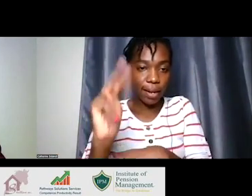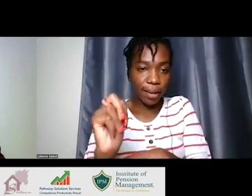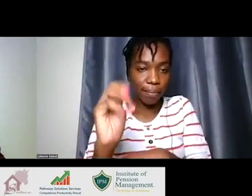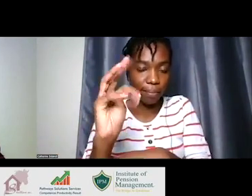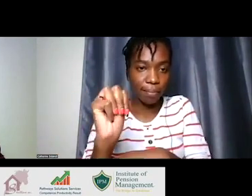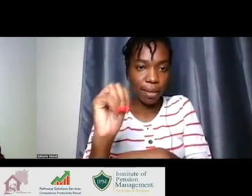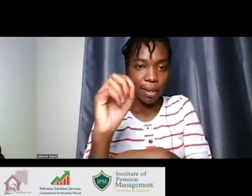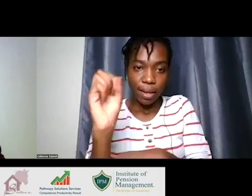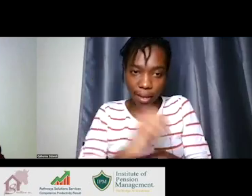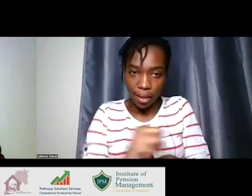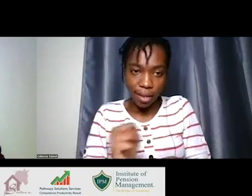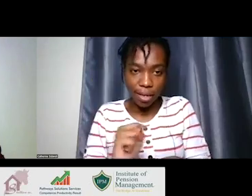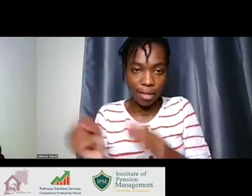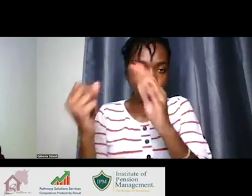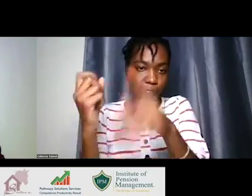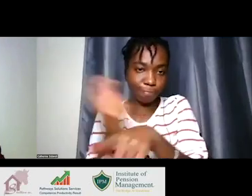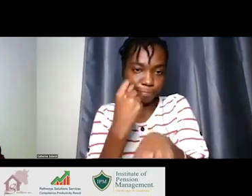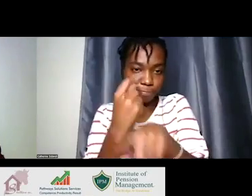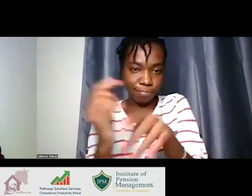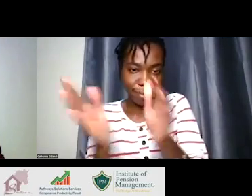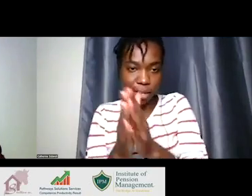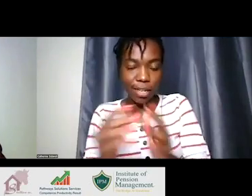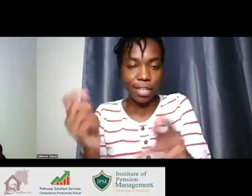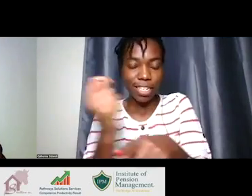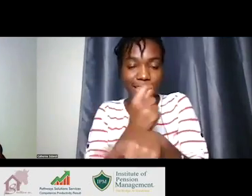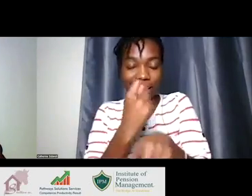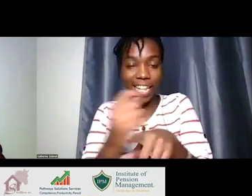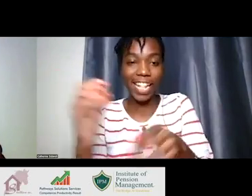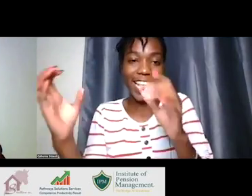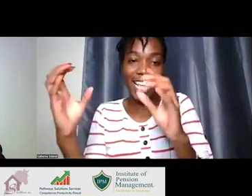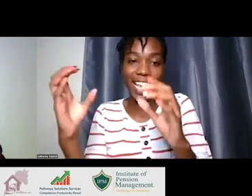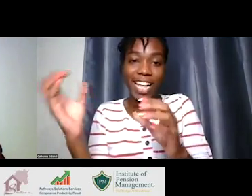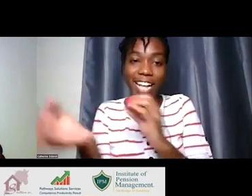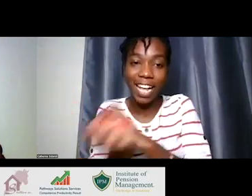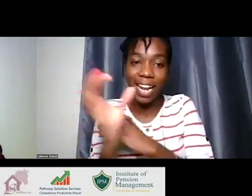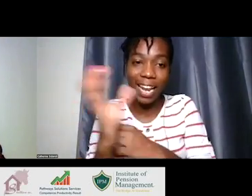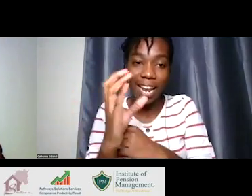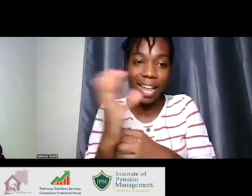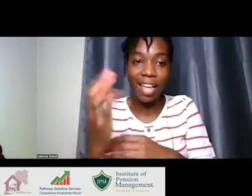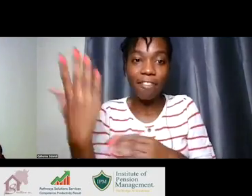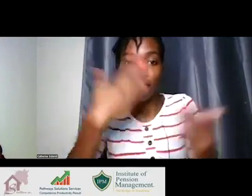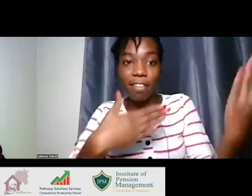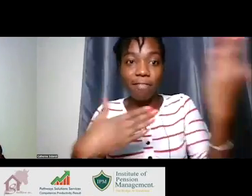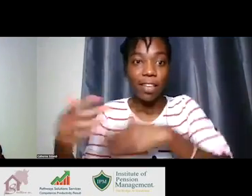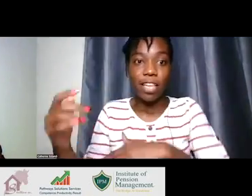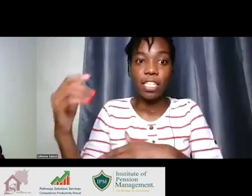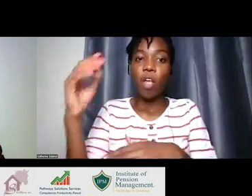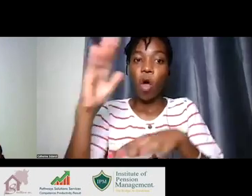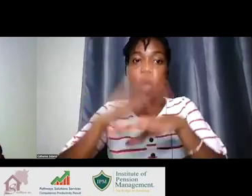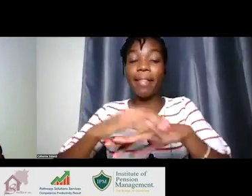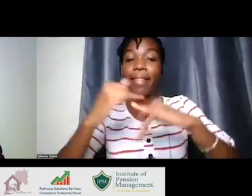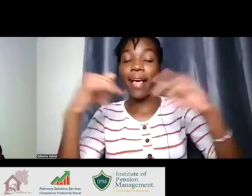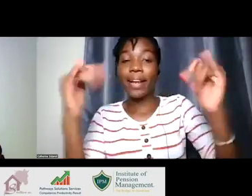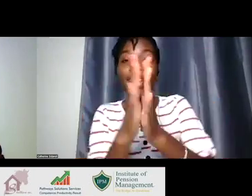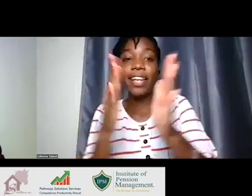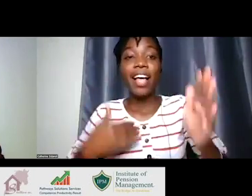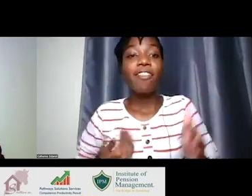specialist. He enjoys training clients face-to-face, virtually, among others. He has two lovely